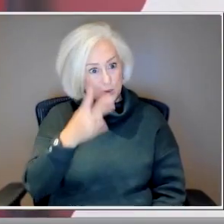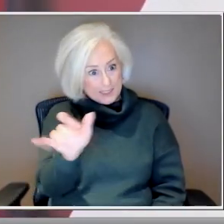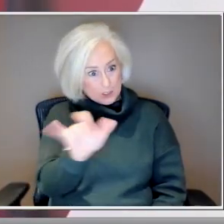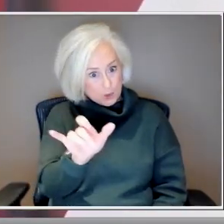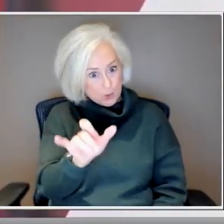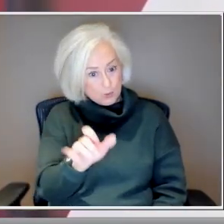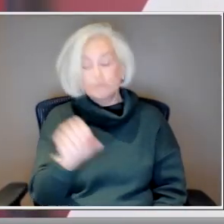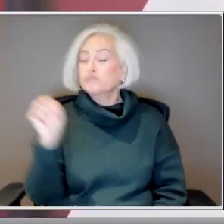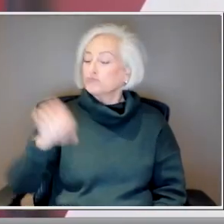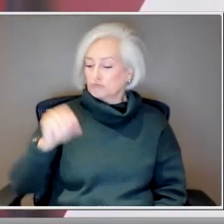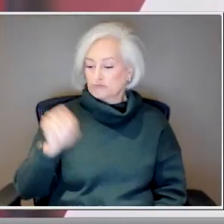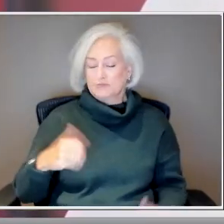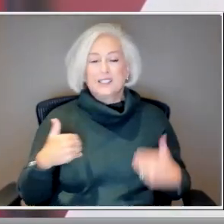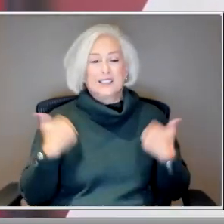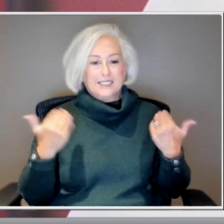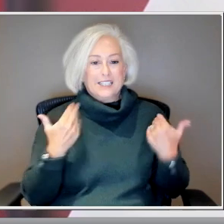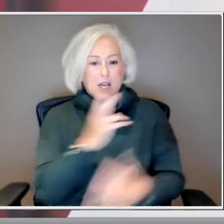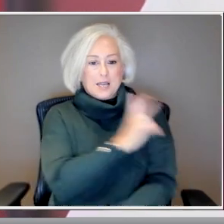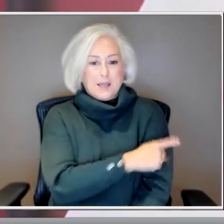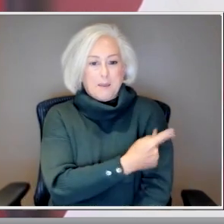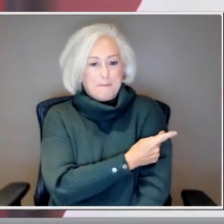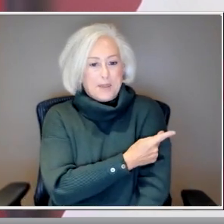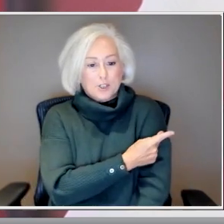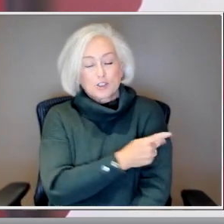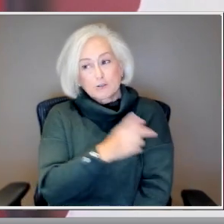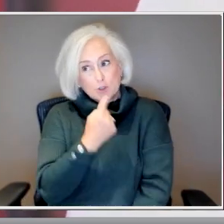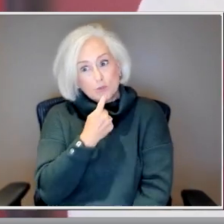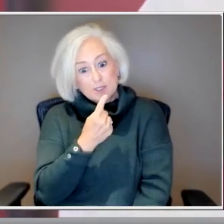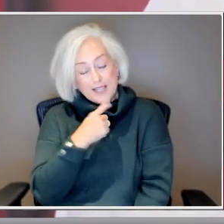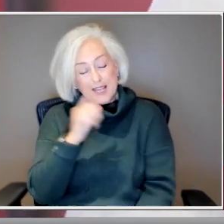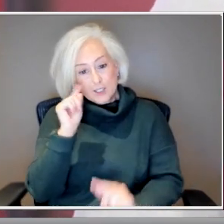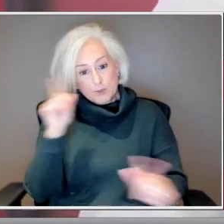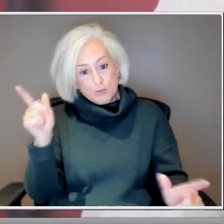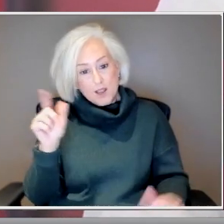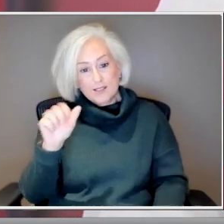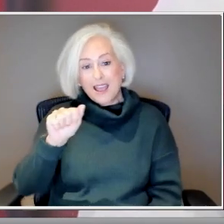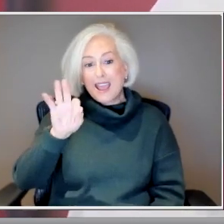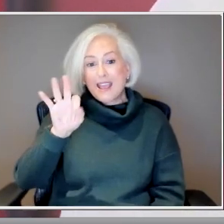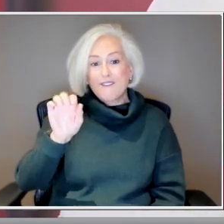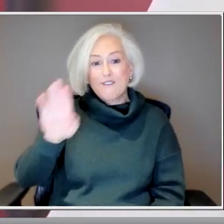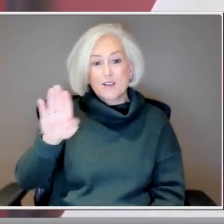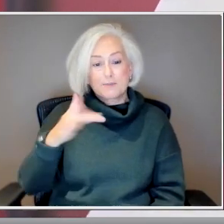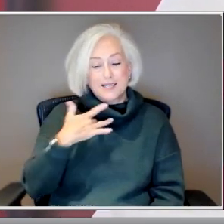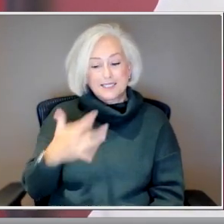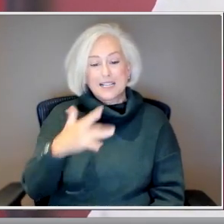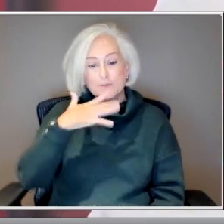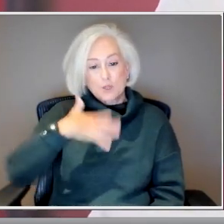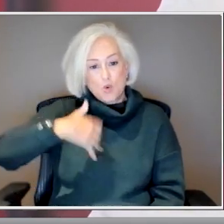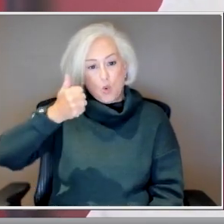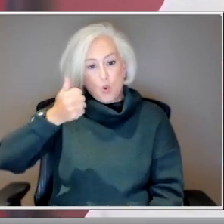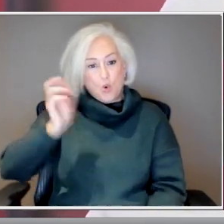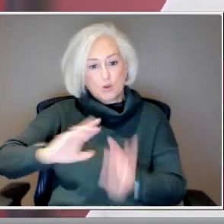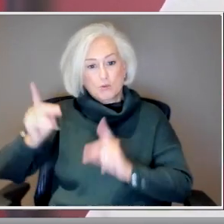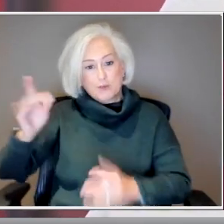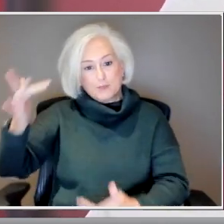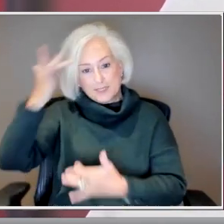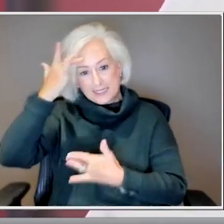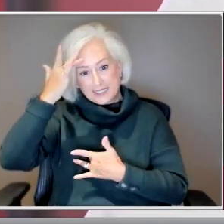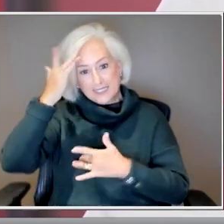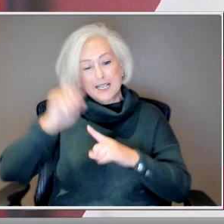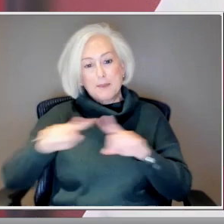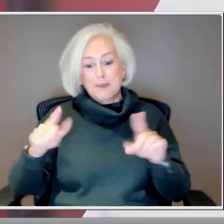patients, which is surprising, as Dr. Pimentel said, atrial fibrillation usually older population disease, but very young